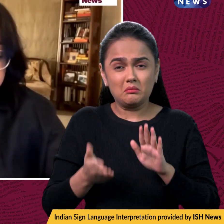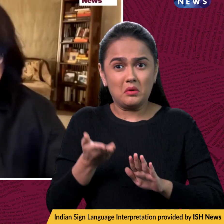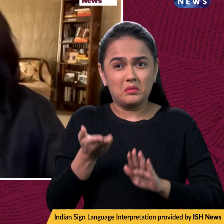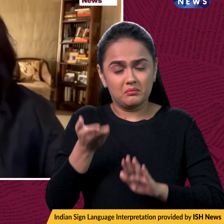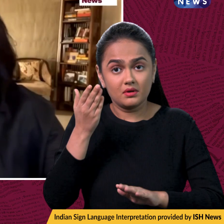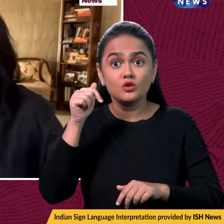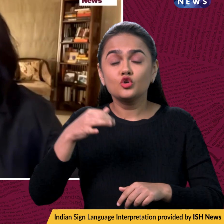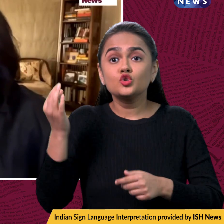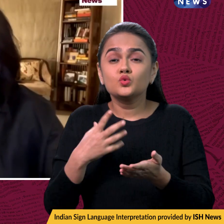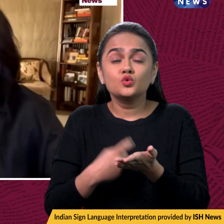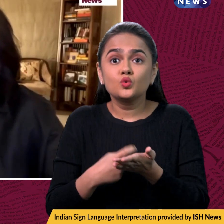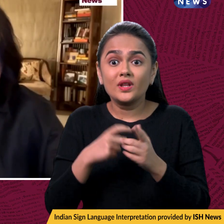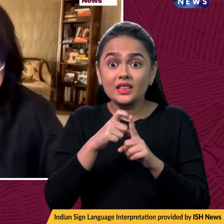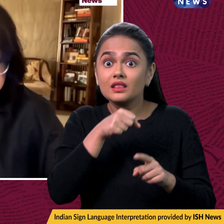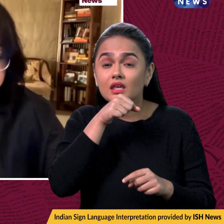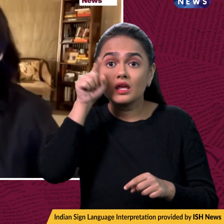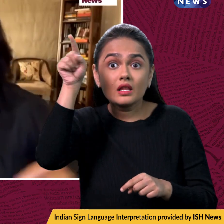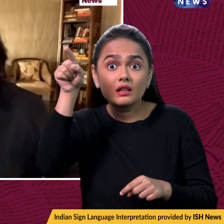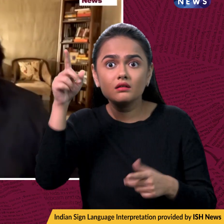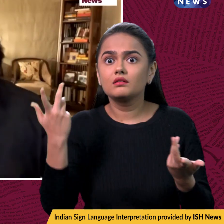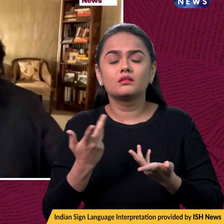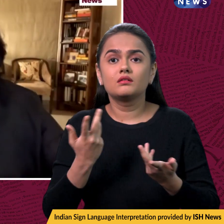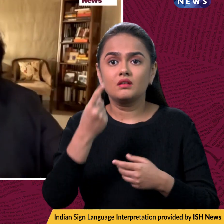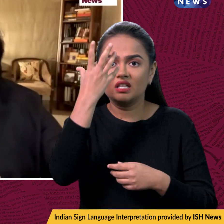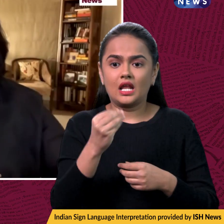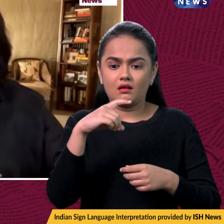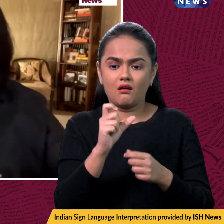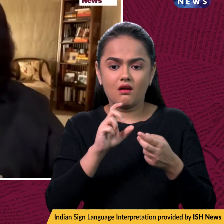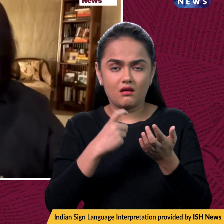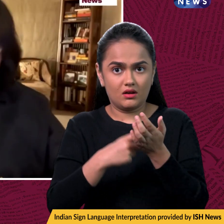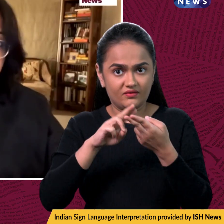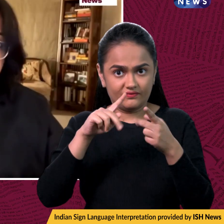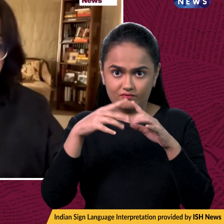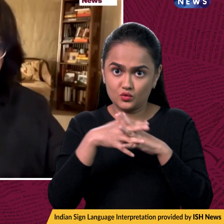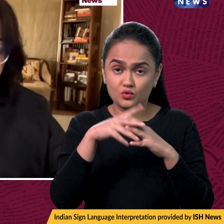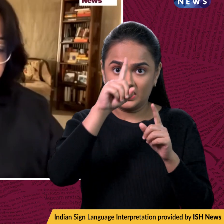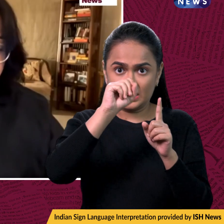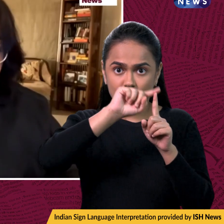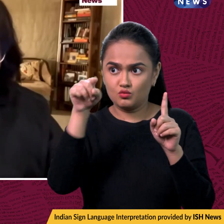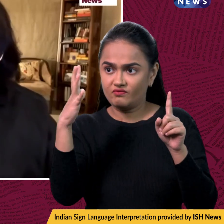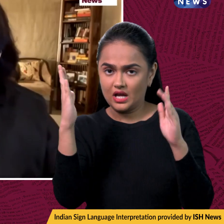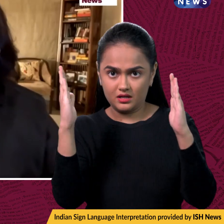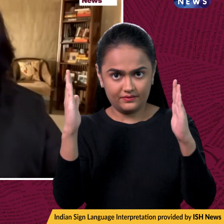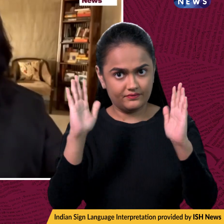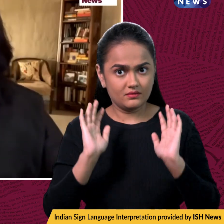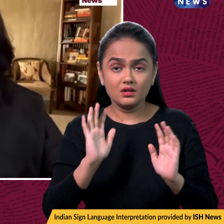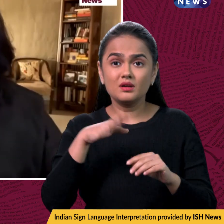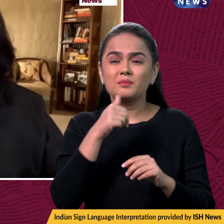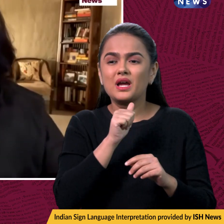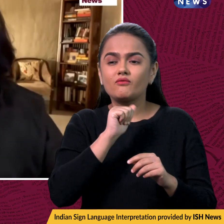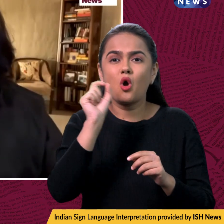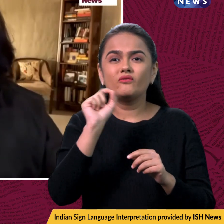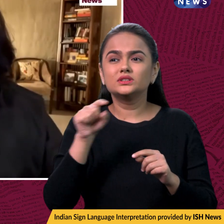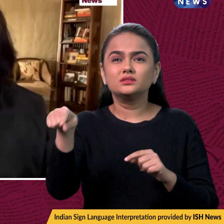days. According to the new rules in Delhi, night curfew between 10 p.m. and 5 a.m.,